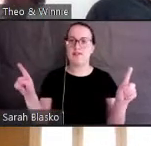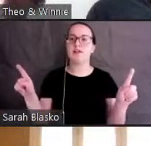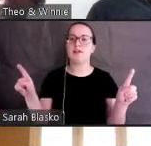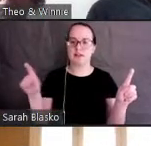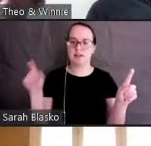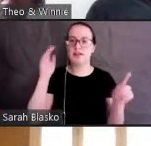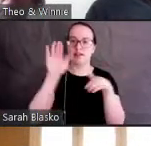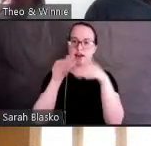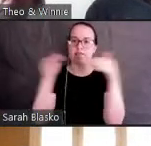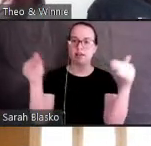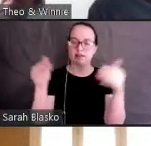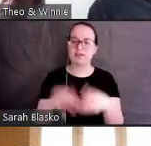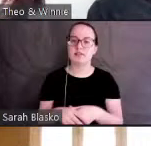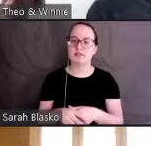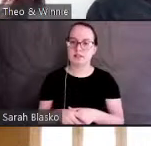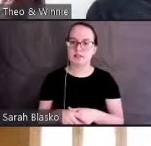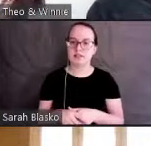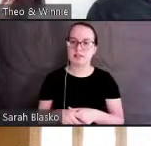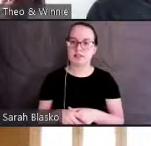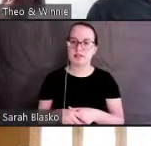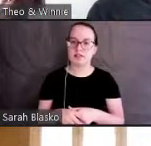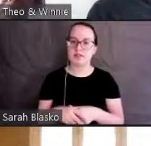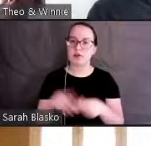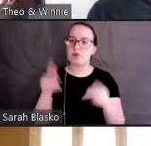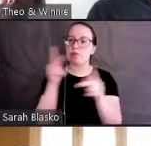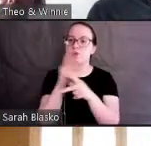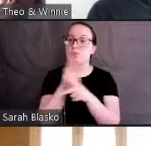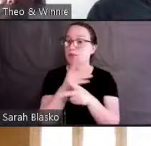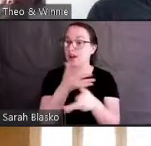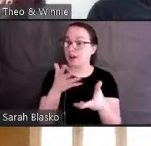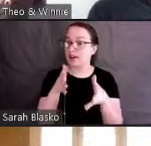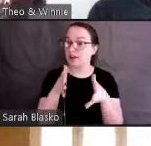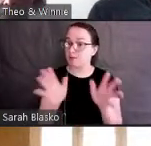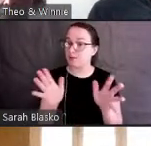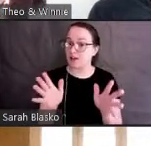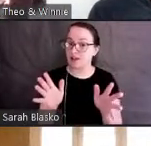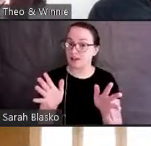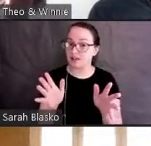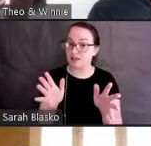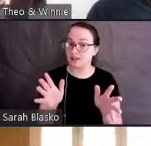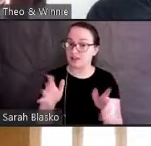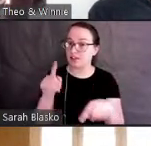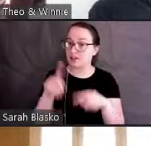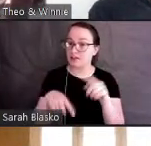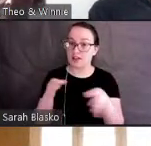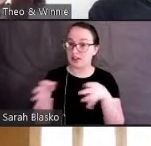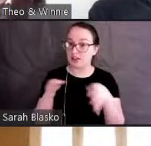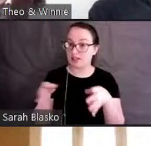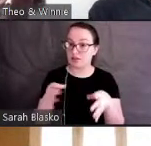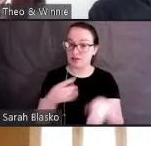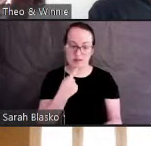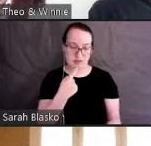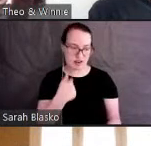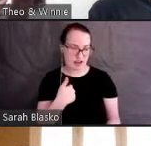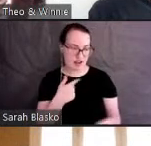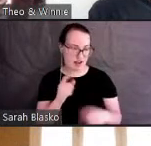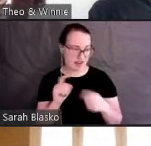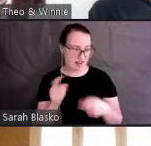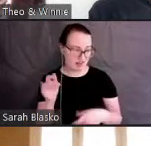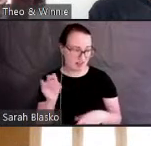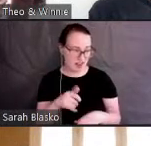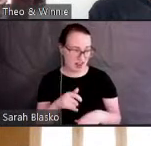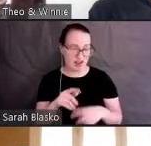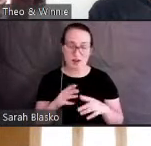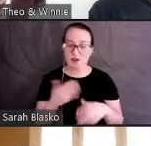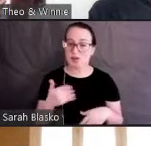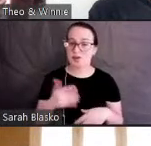it will be just multiplied in ways you'll be like, I gave that? I'll share a quick story with you. When I